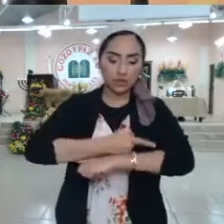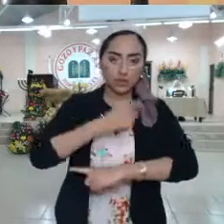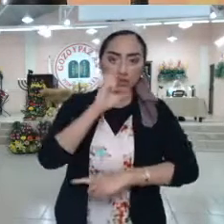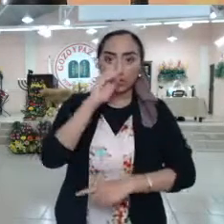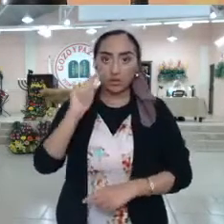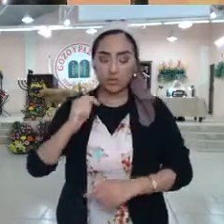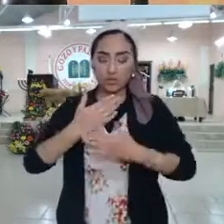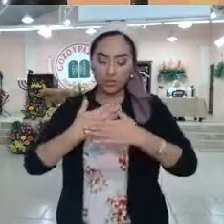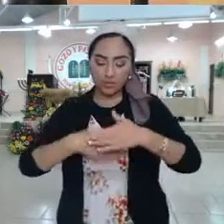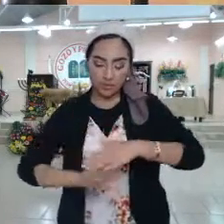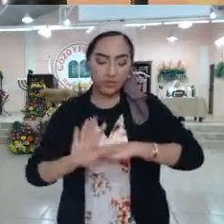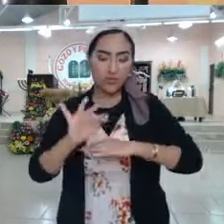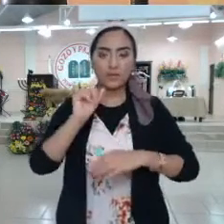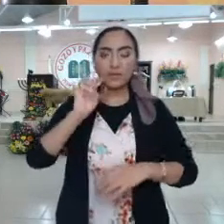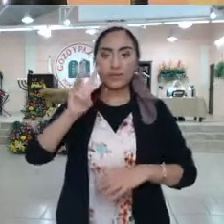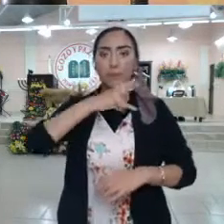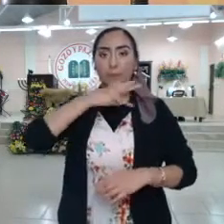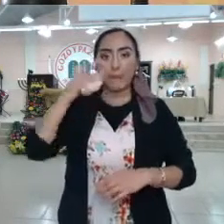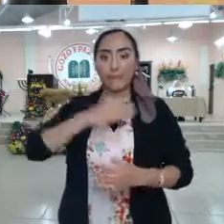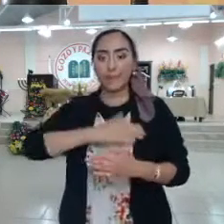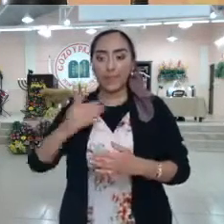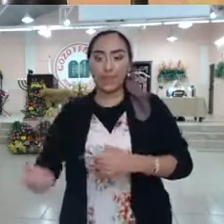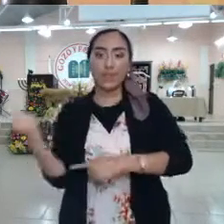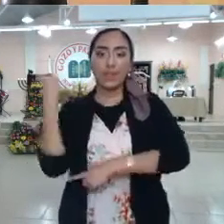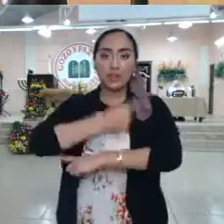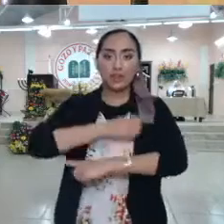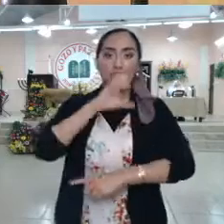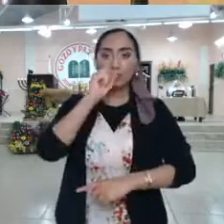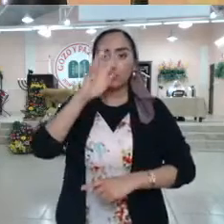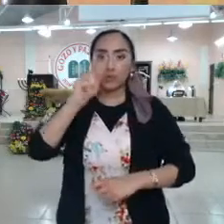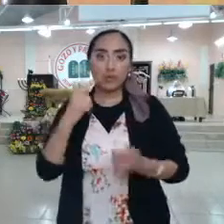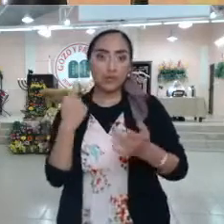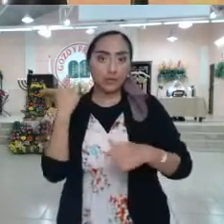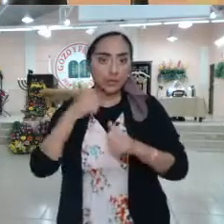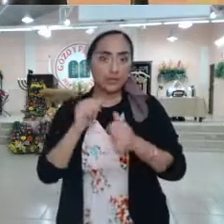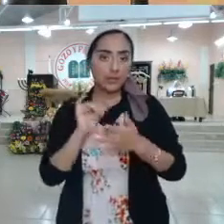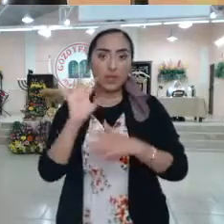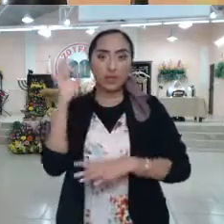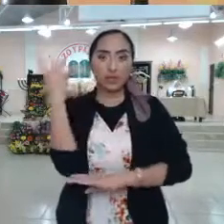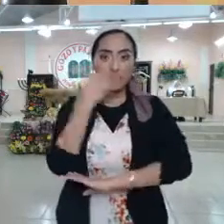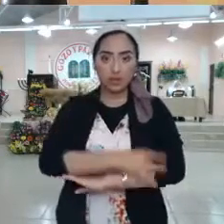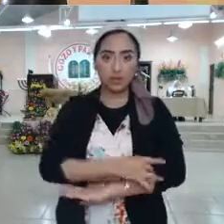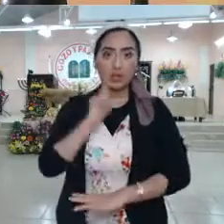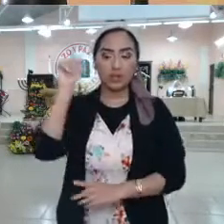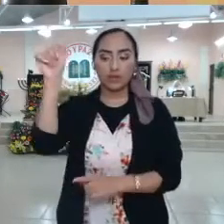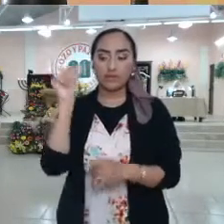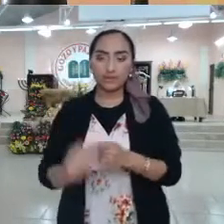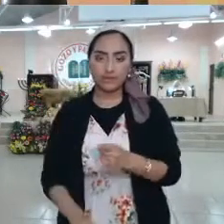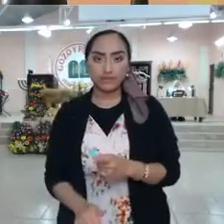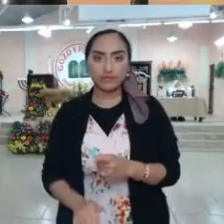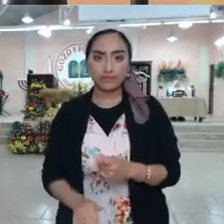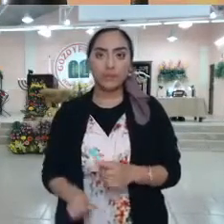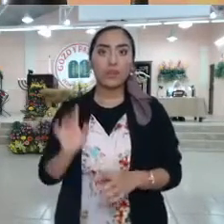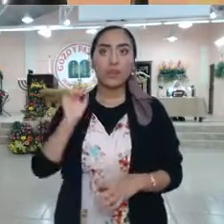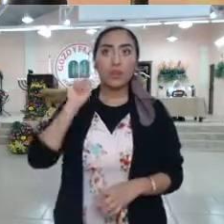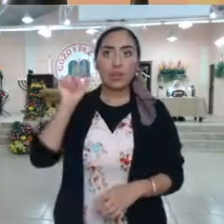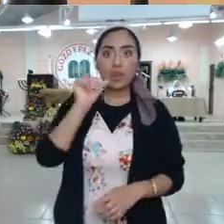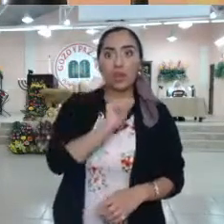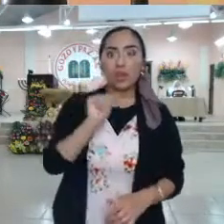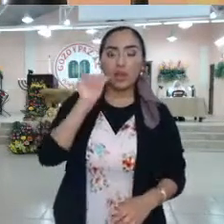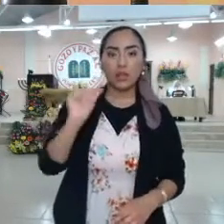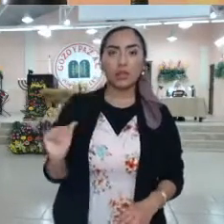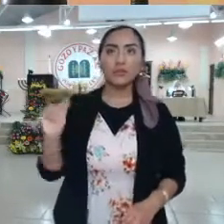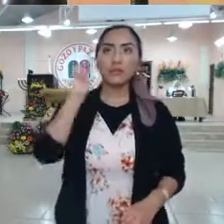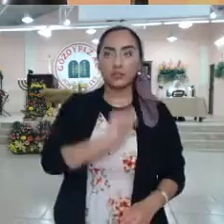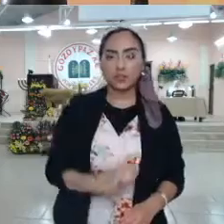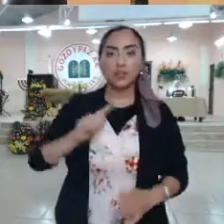day, Joshua is born, and the last day of Sukkot, remember that it lasts 8 days. If it lasts 8 days, He's